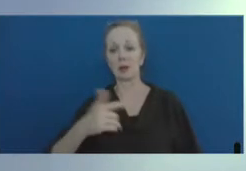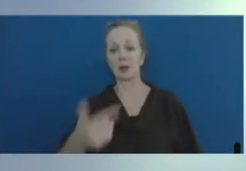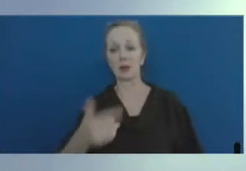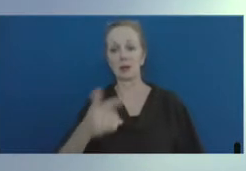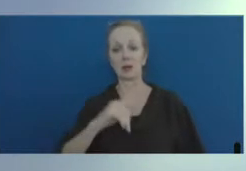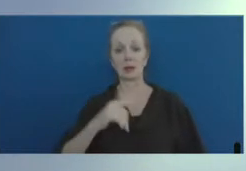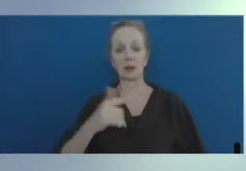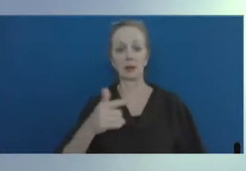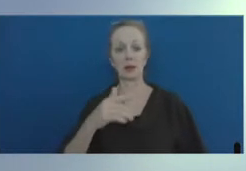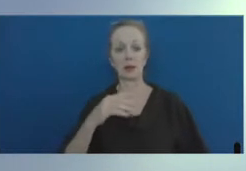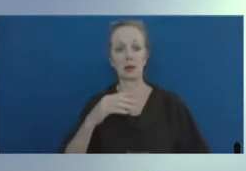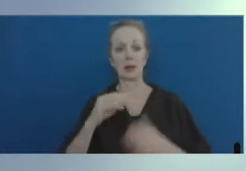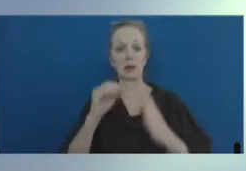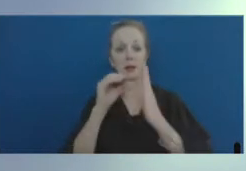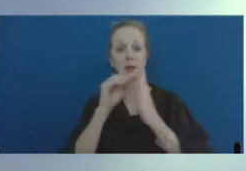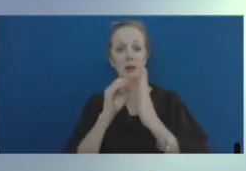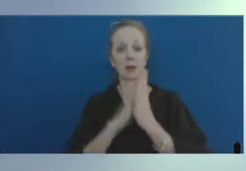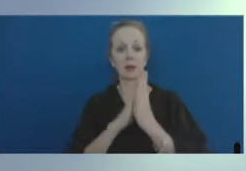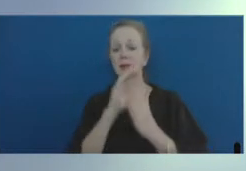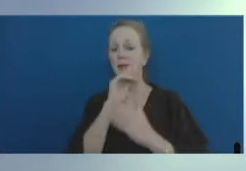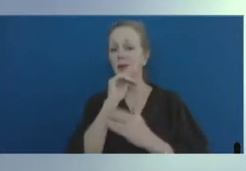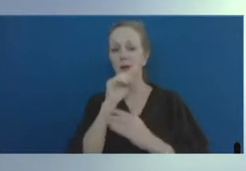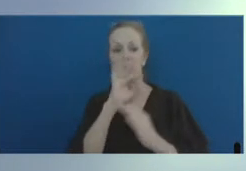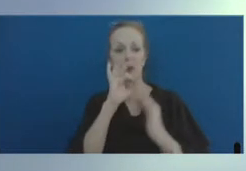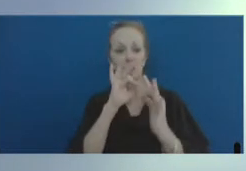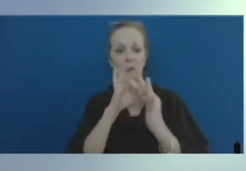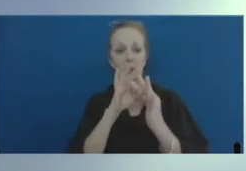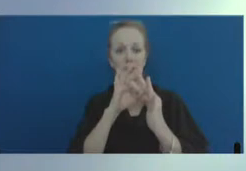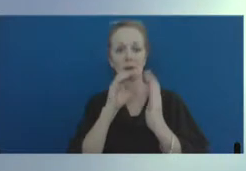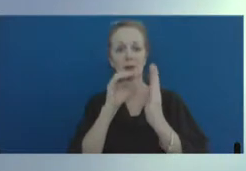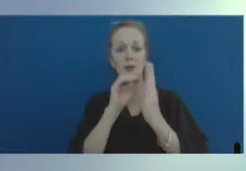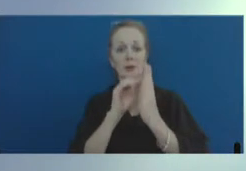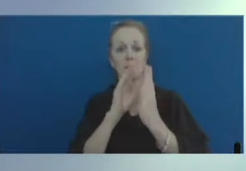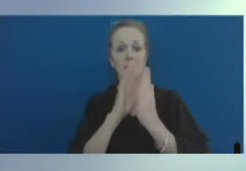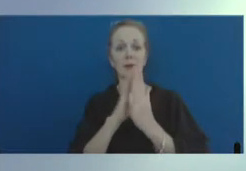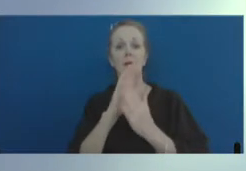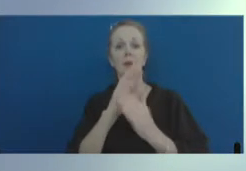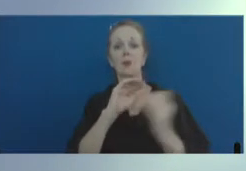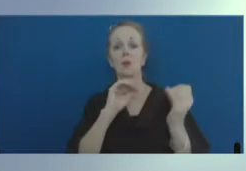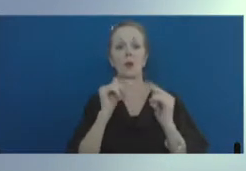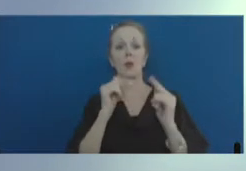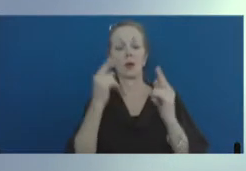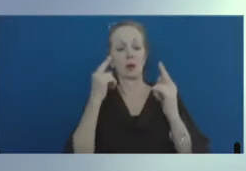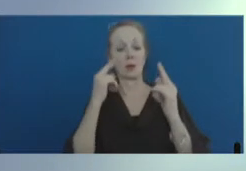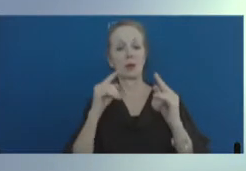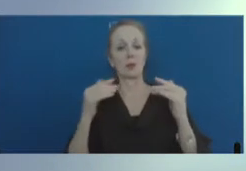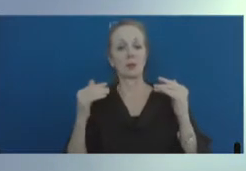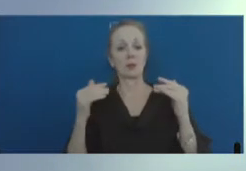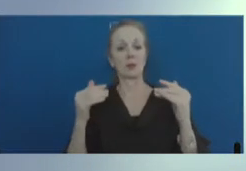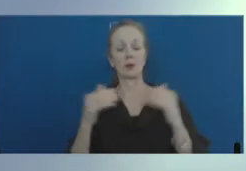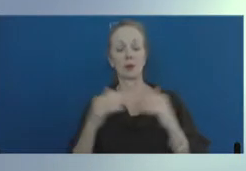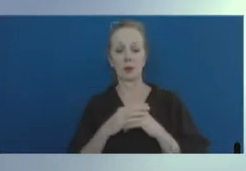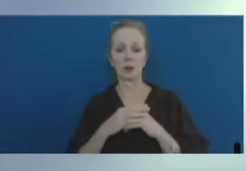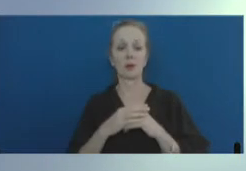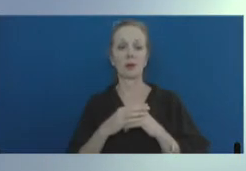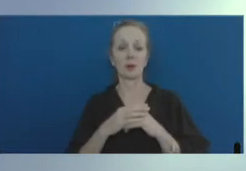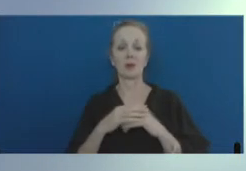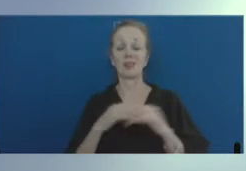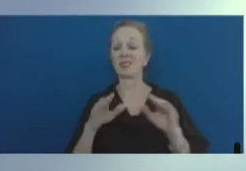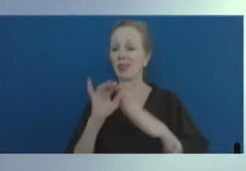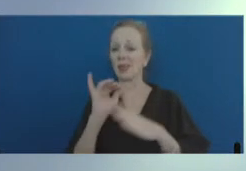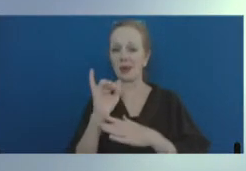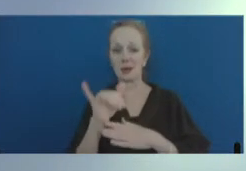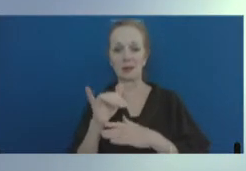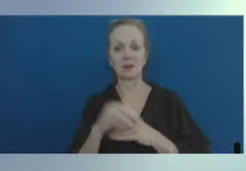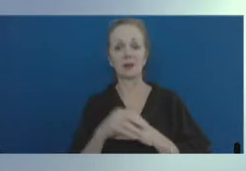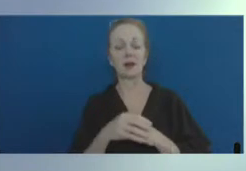a document that wasn't perfect, but the document that we all agree that we can move forward with, and we did that. So